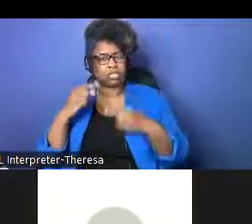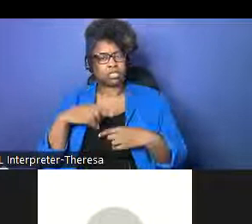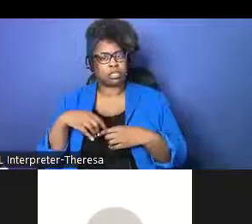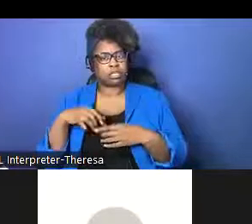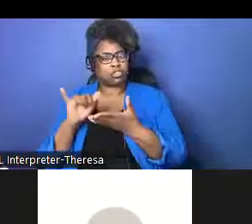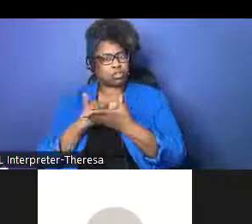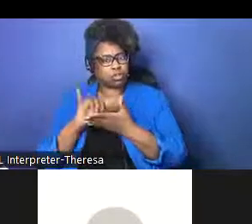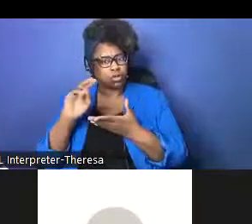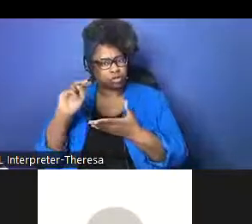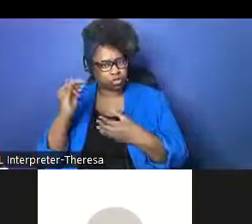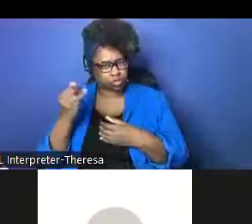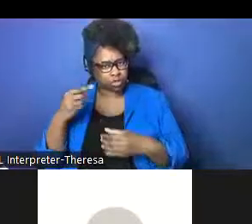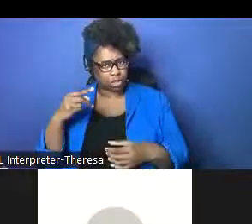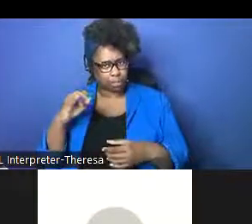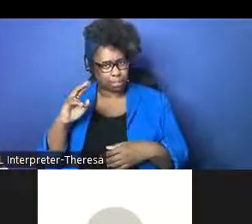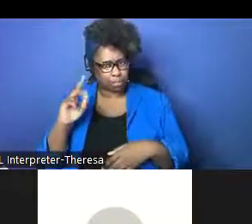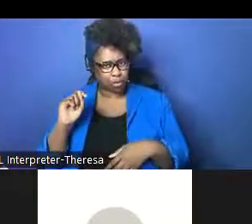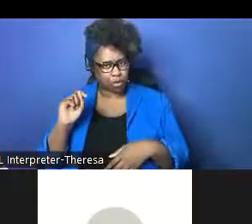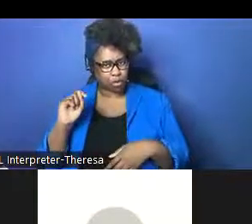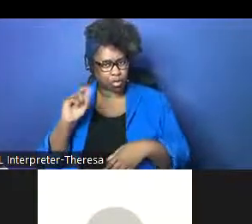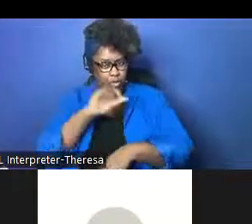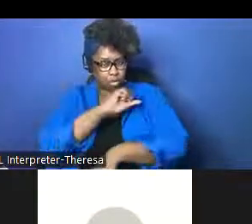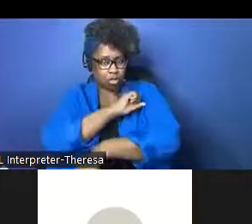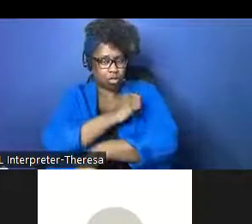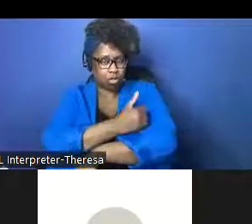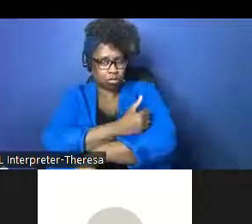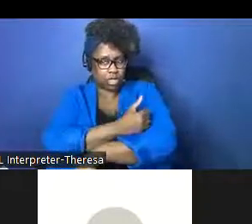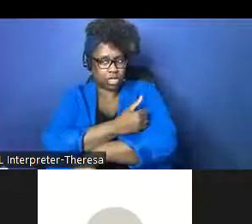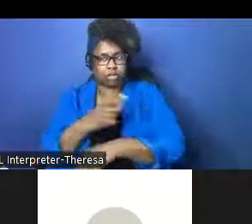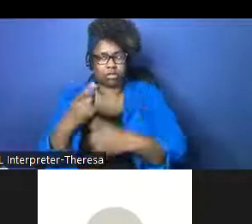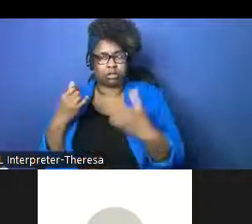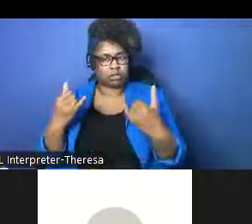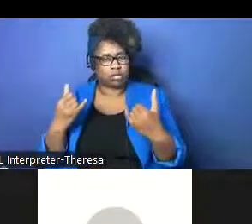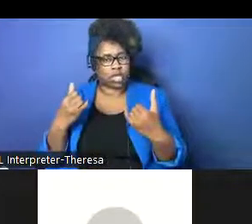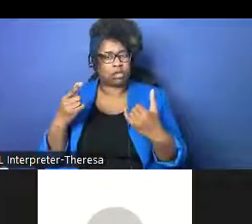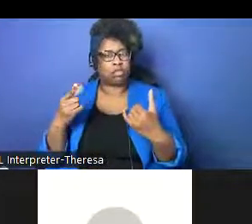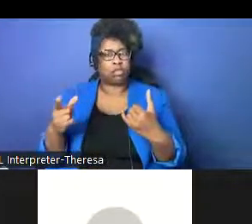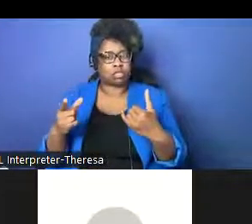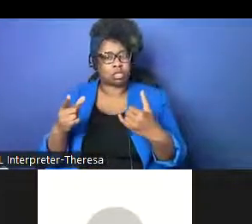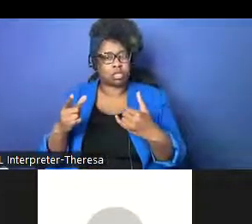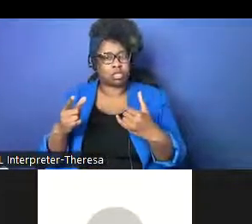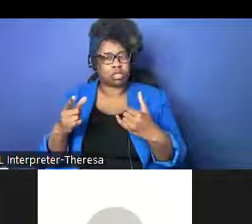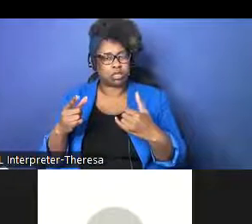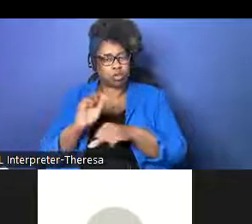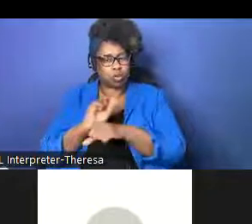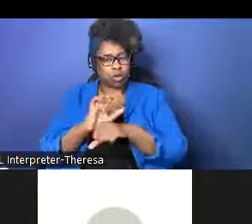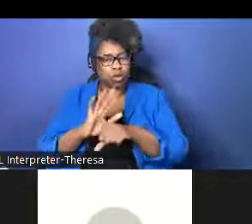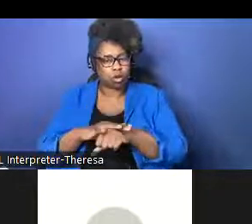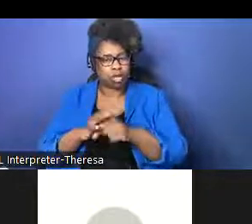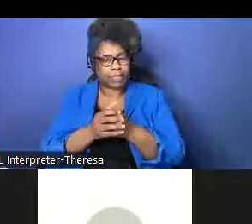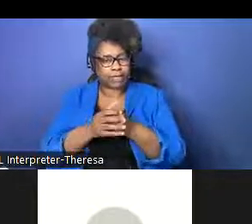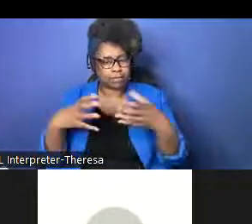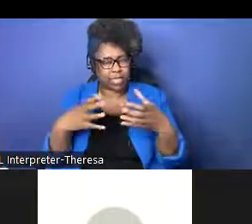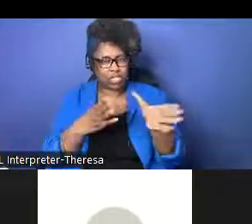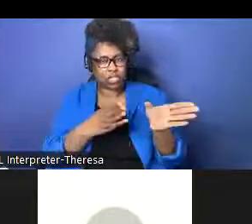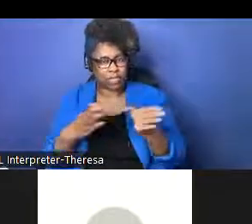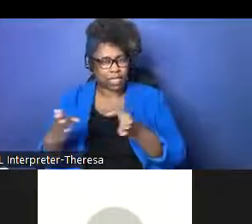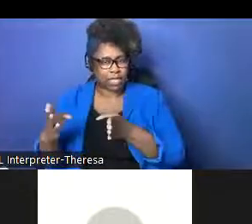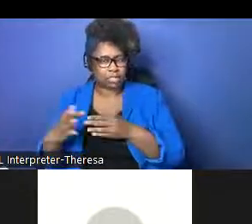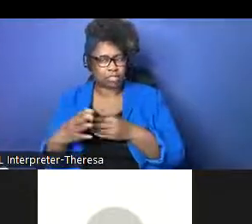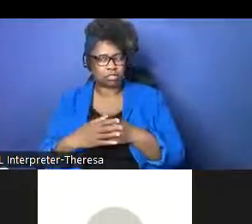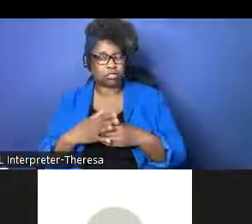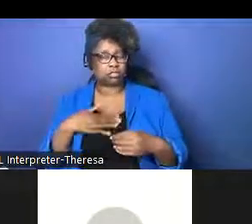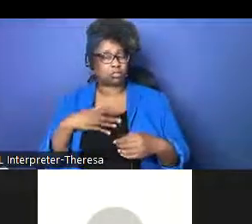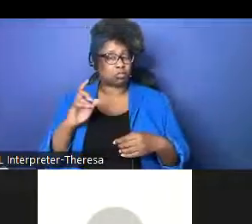Jersey Port Authority is currently working on their expansion plan. So my question